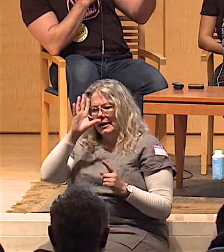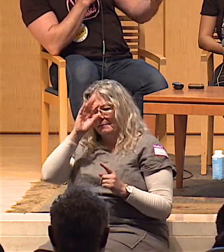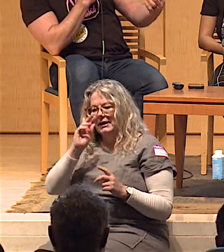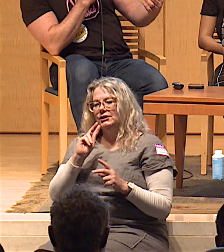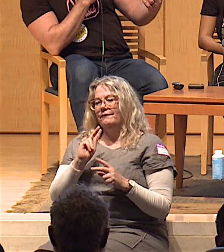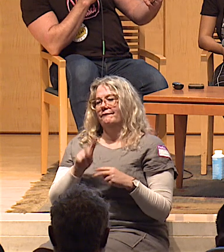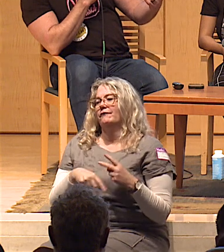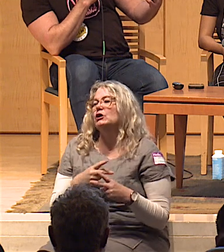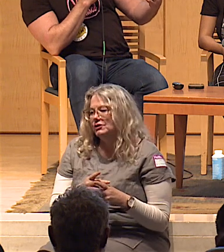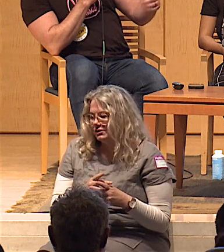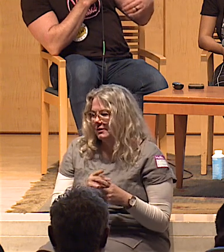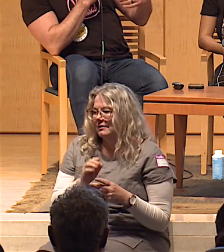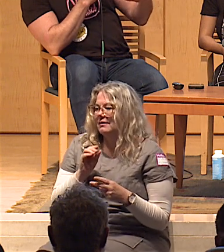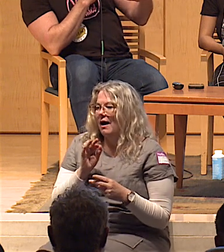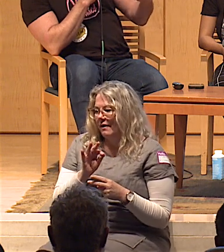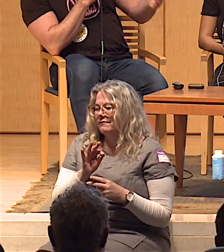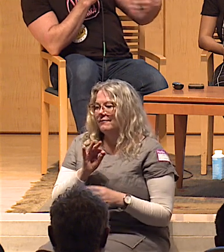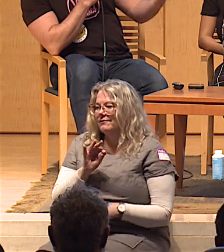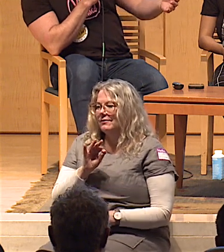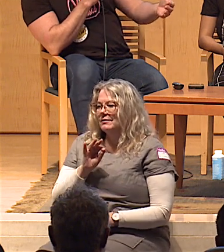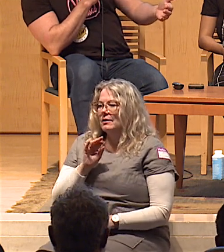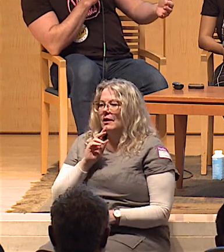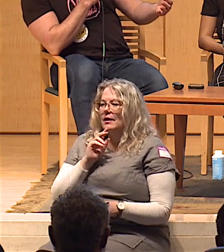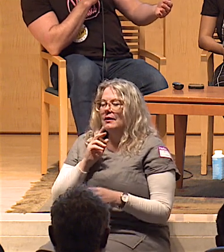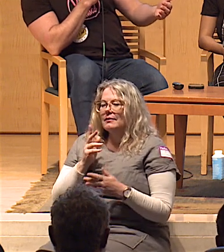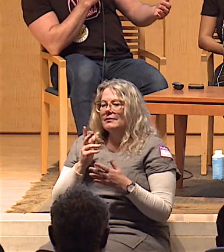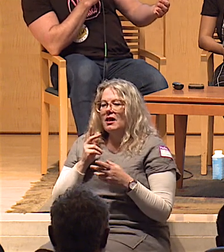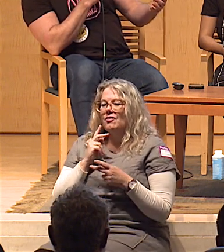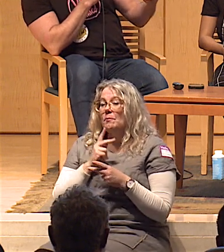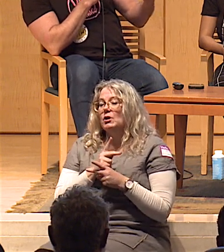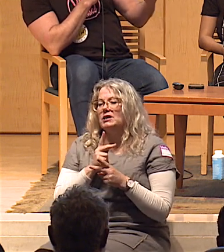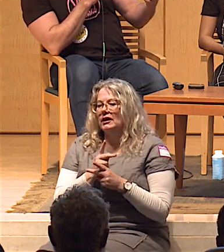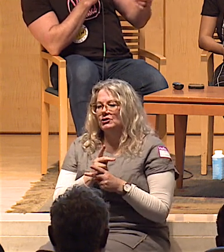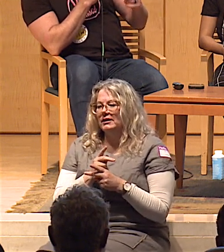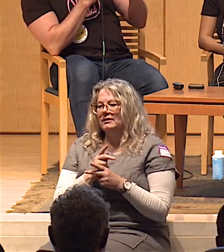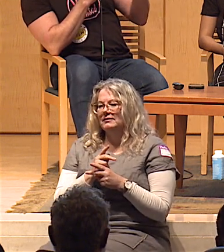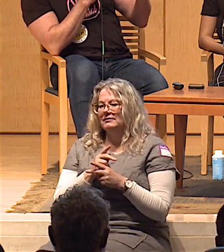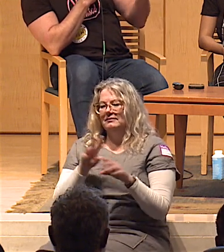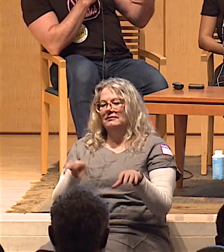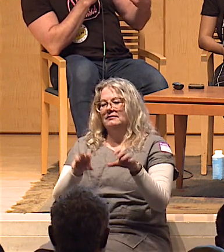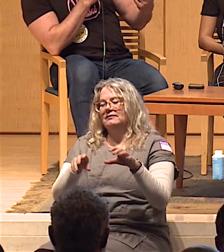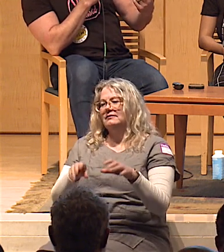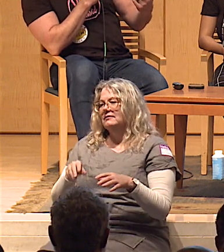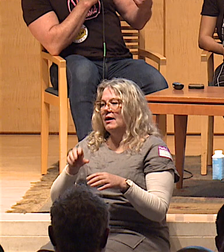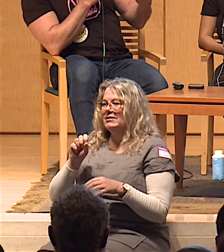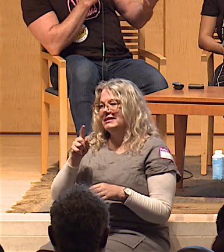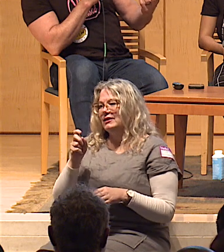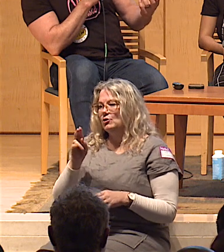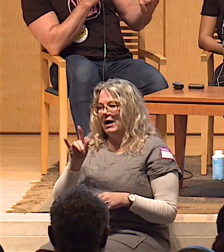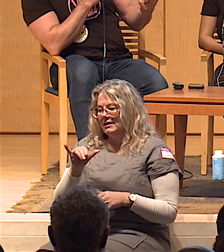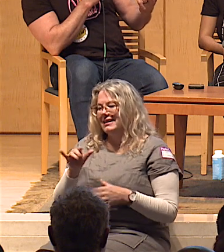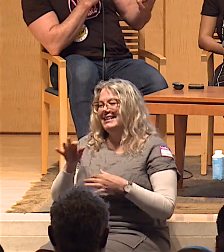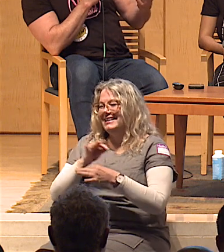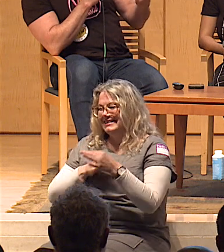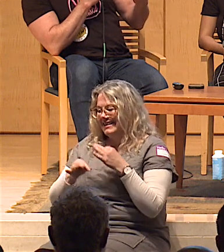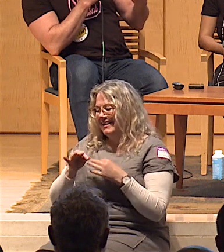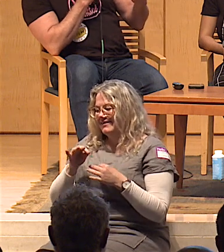version of production of female sexuality in sort of lesbian porn created by and for straight